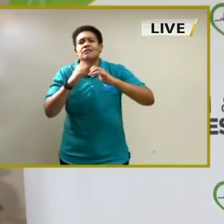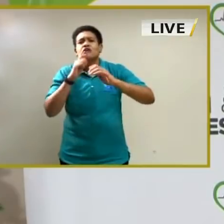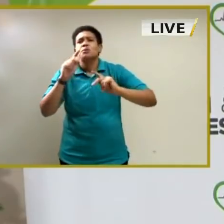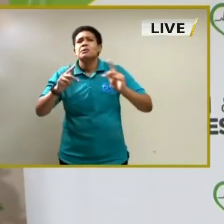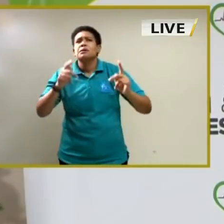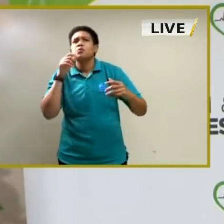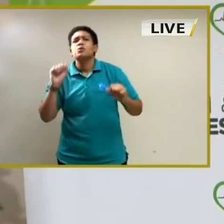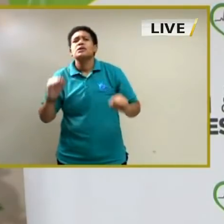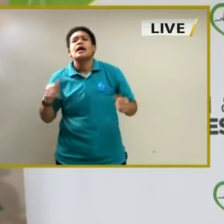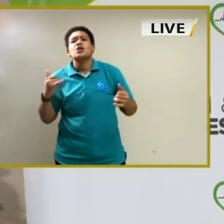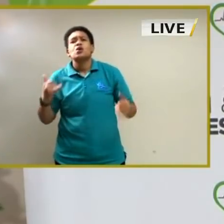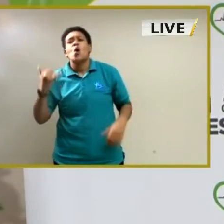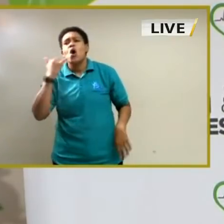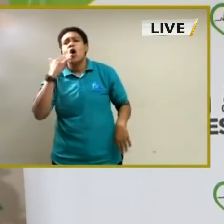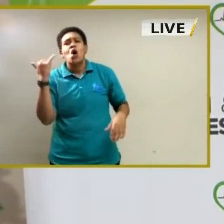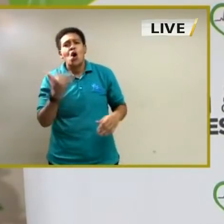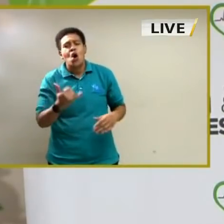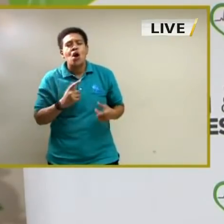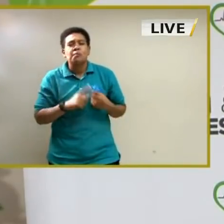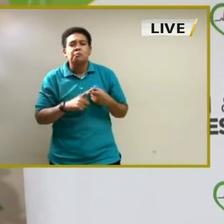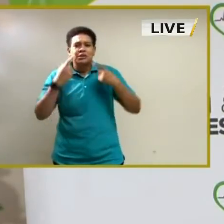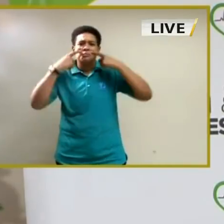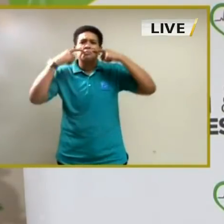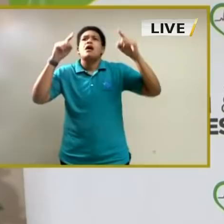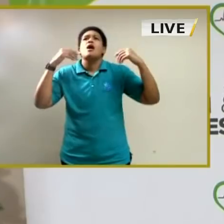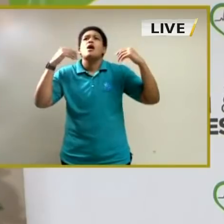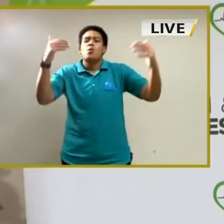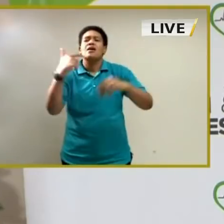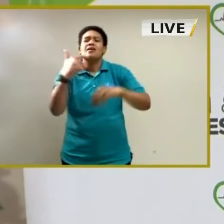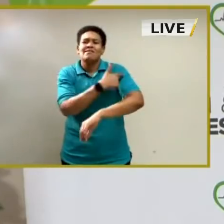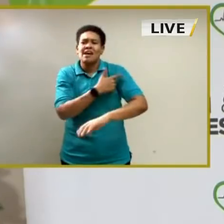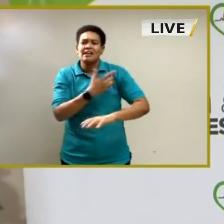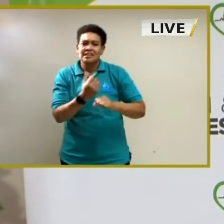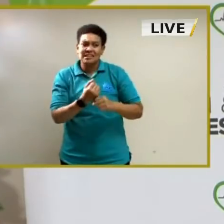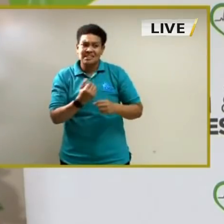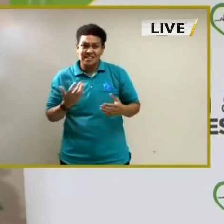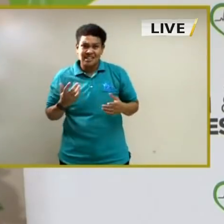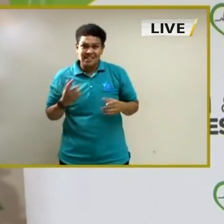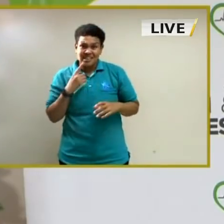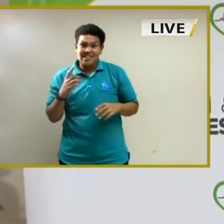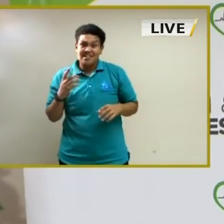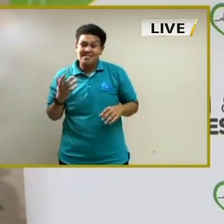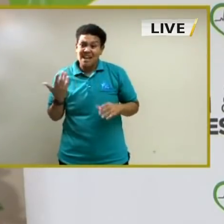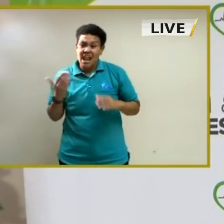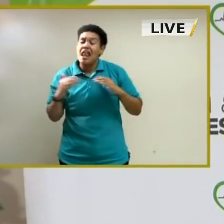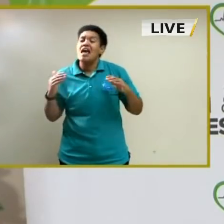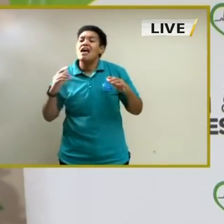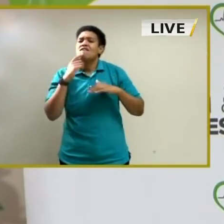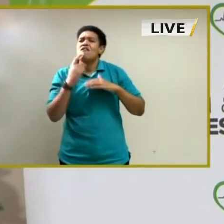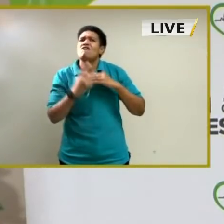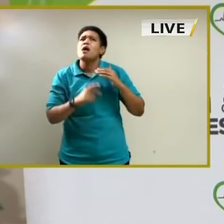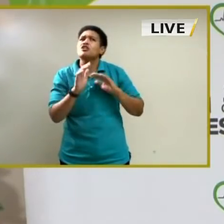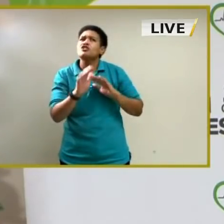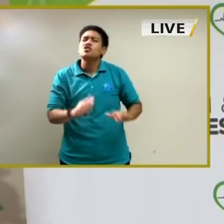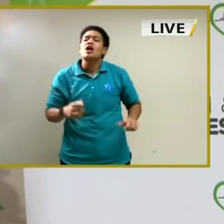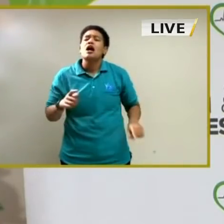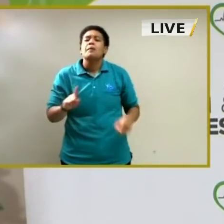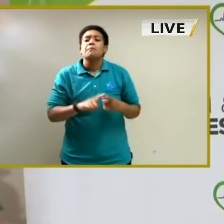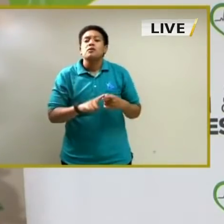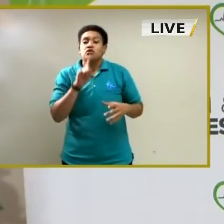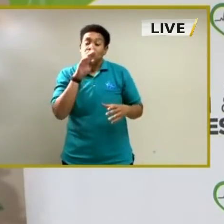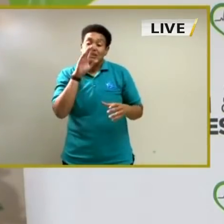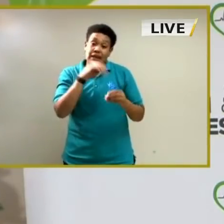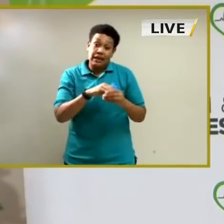now call and get vaccinated on demand if they are immobile at the level of the parishes, and to engagement